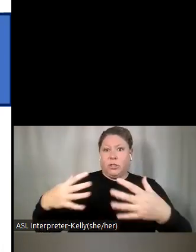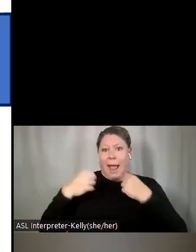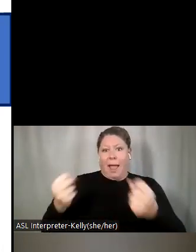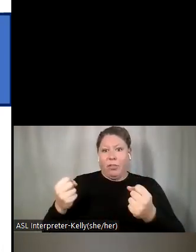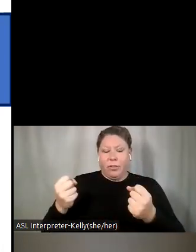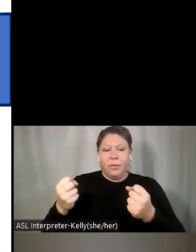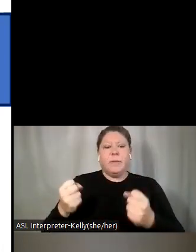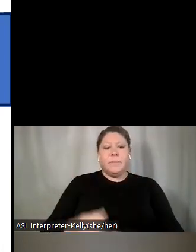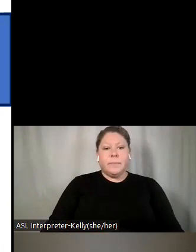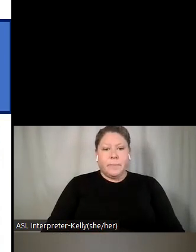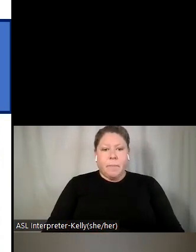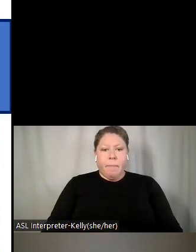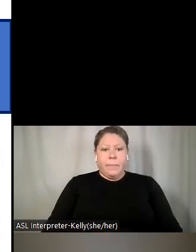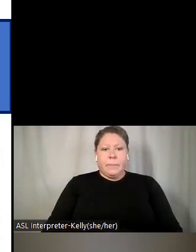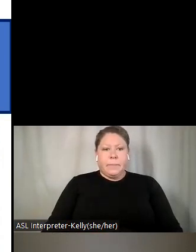slide.